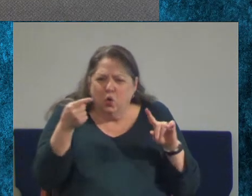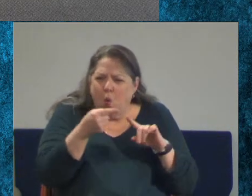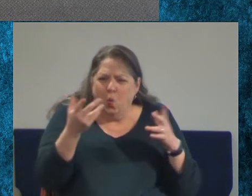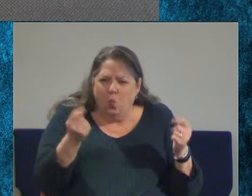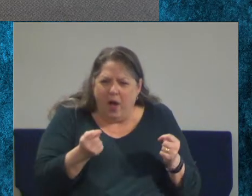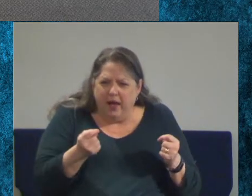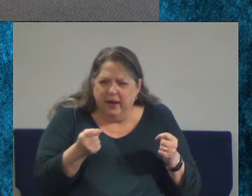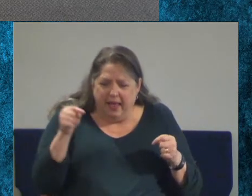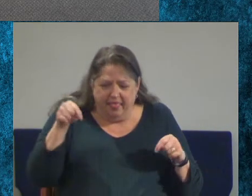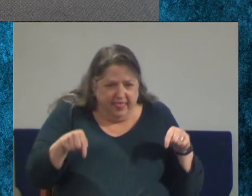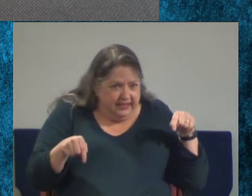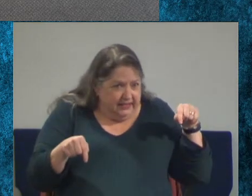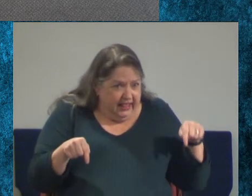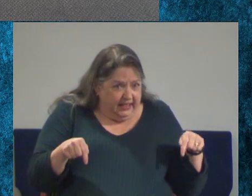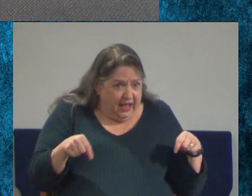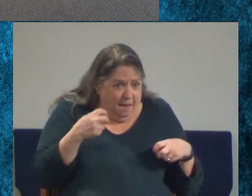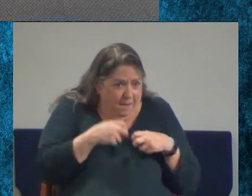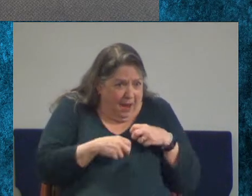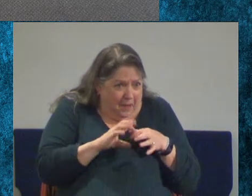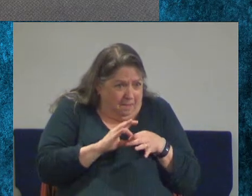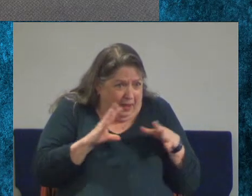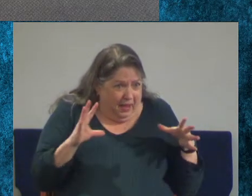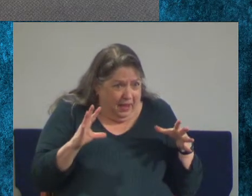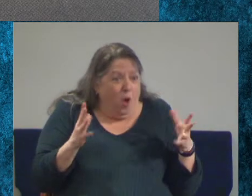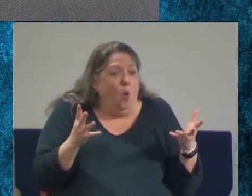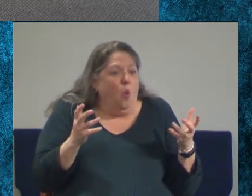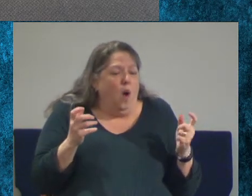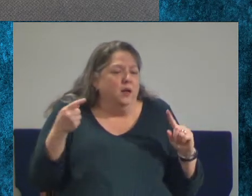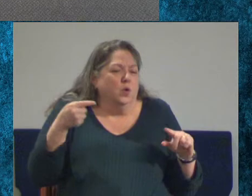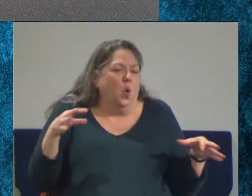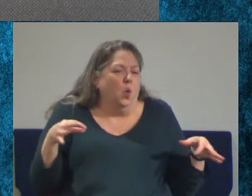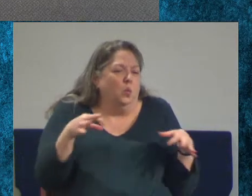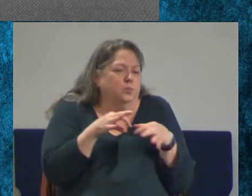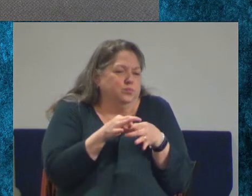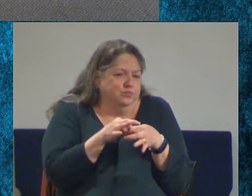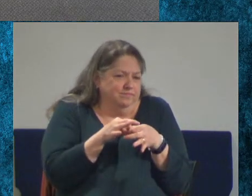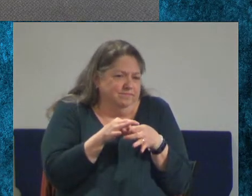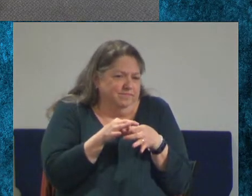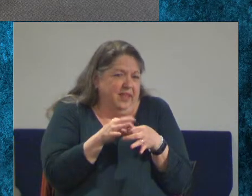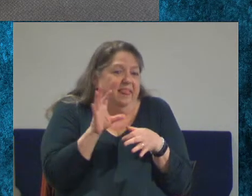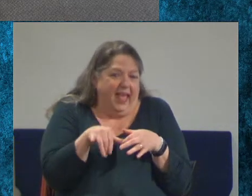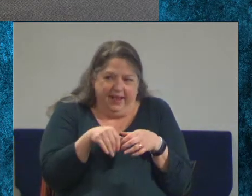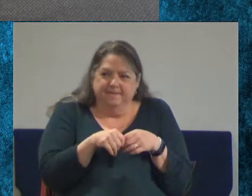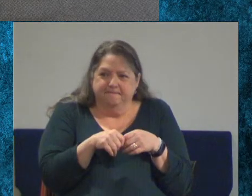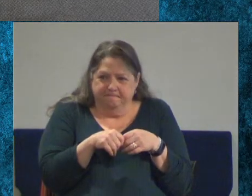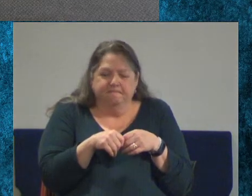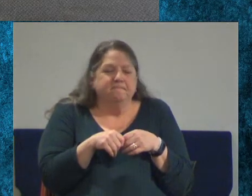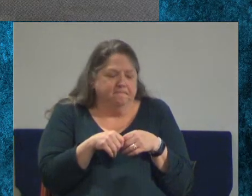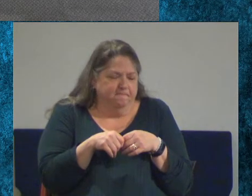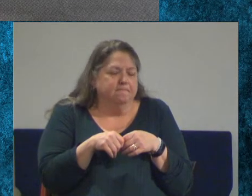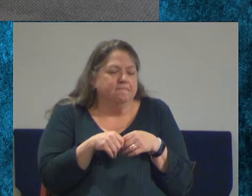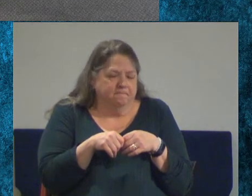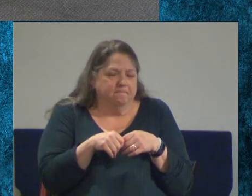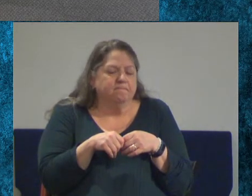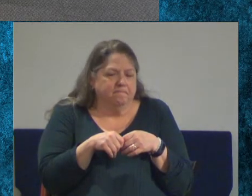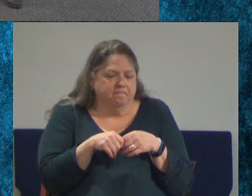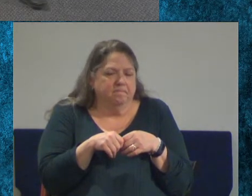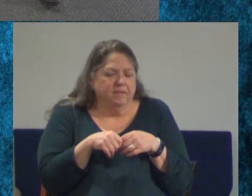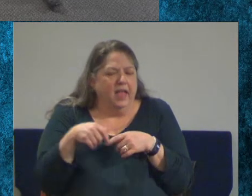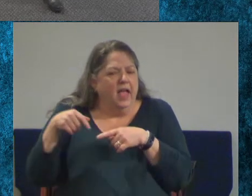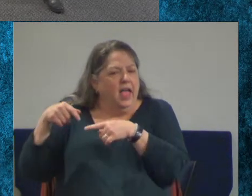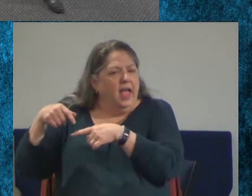them together. And so he begins by encouraging Philemon regarding the encouragement